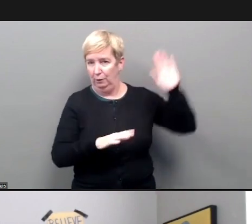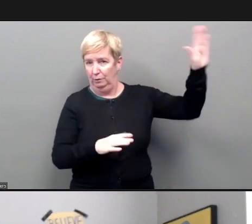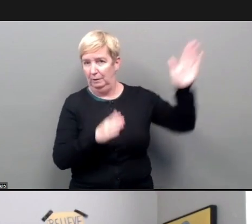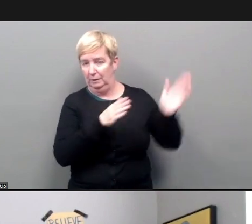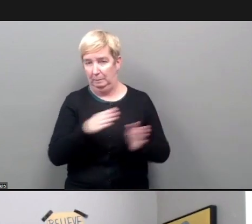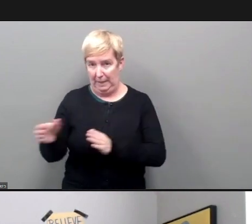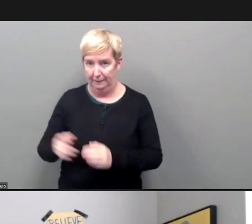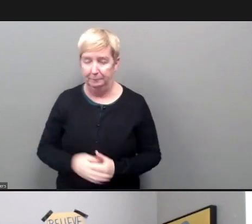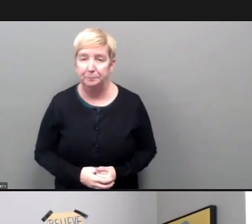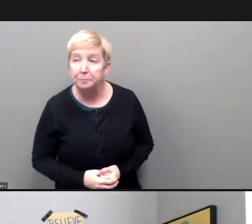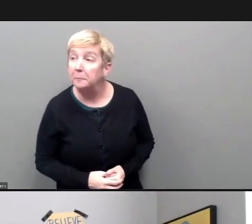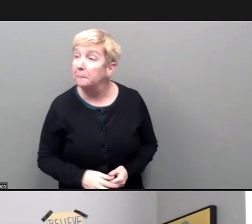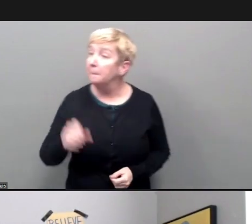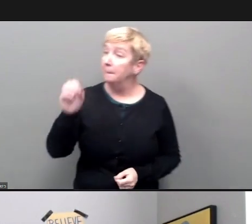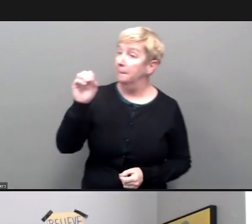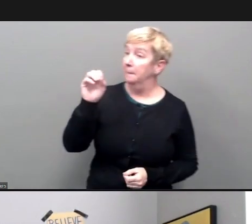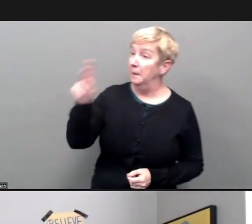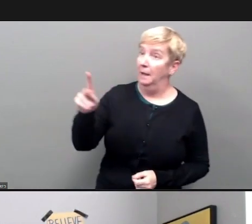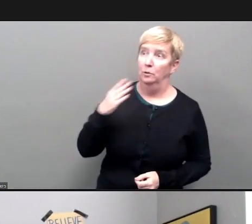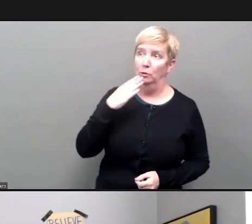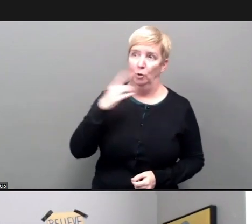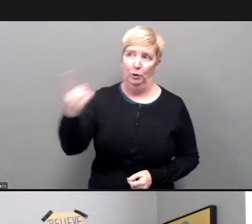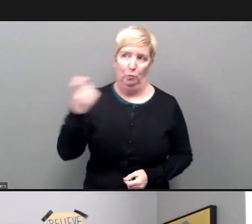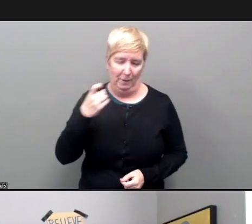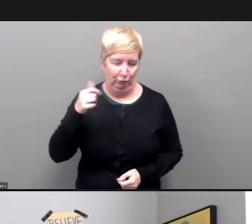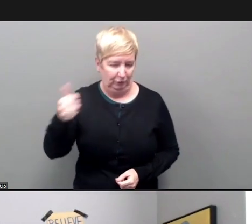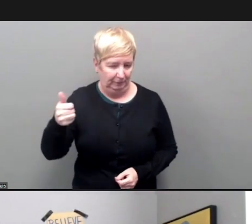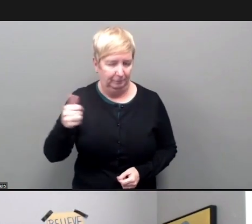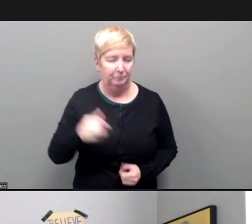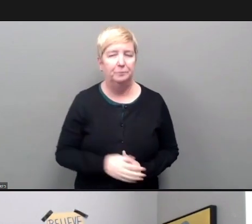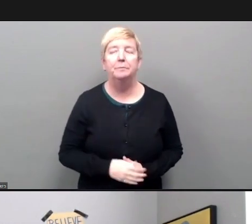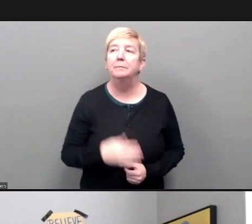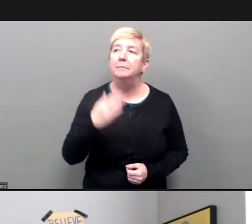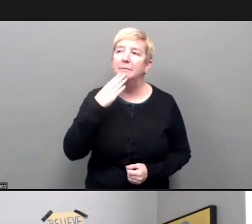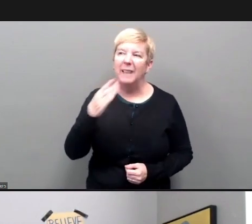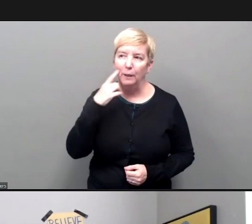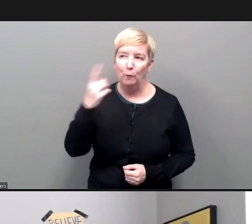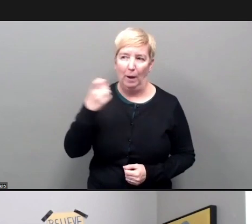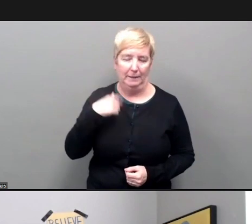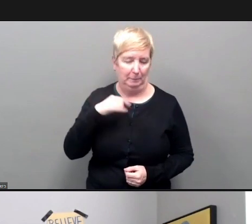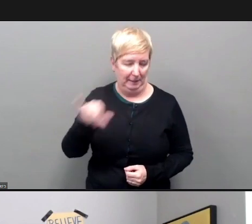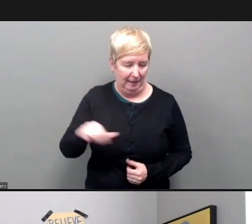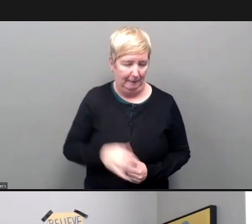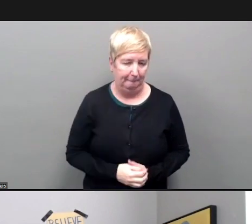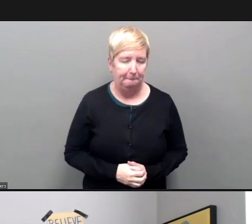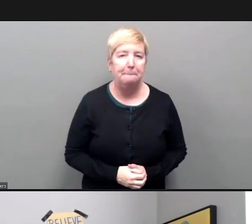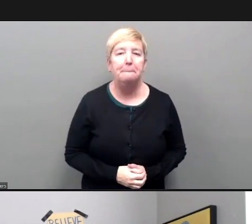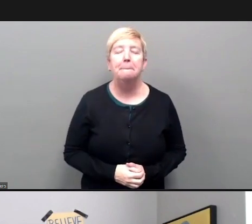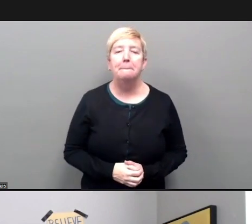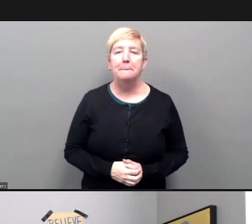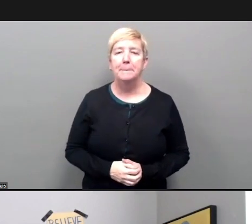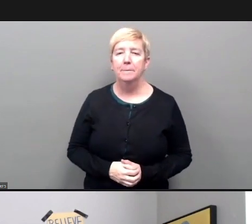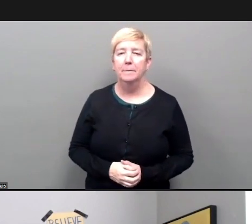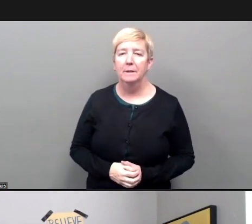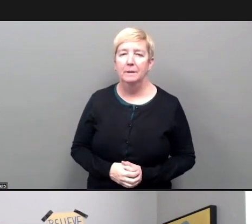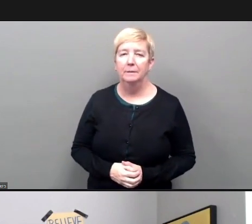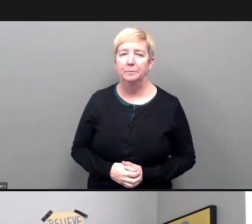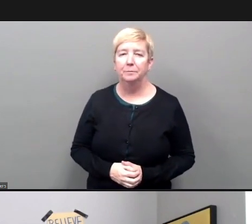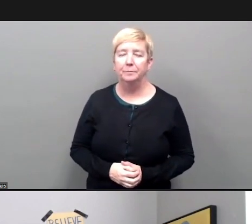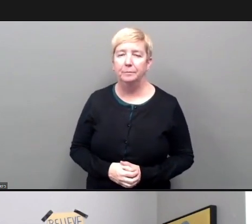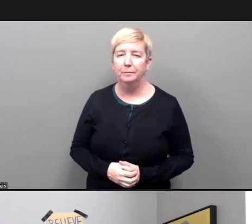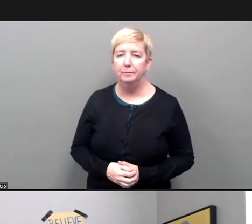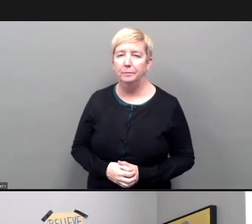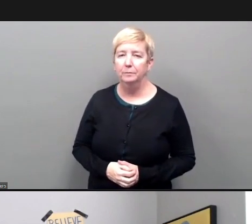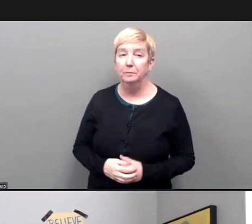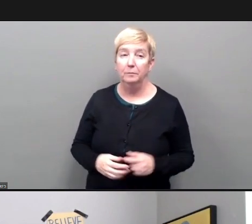Okay, so Bruce, great question. Thank you for asking it. I had a question in the chat for my colleagues